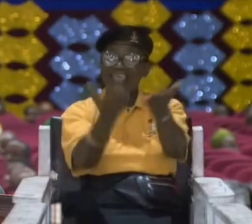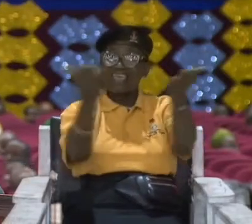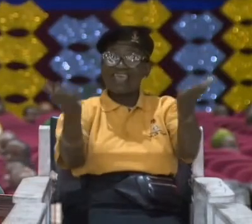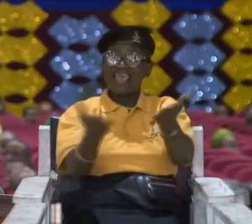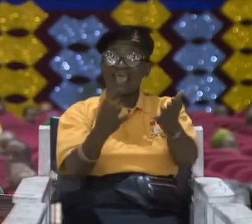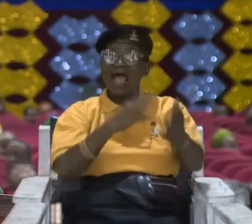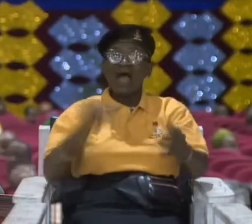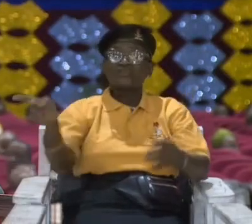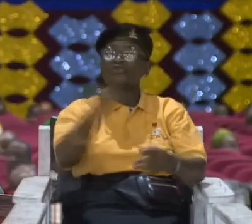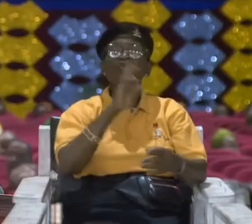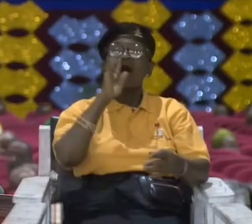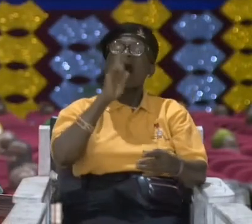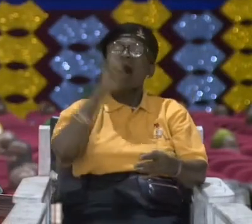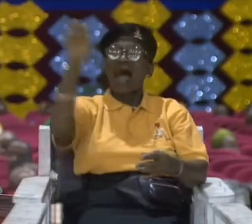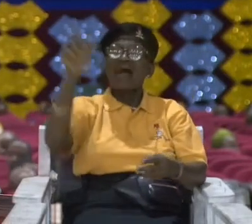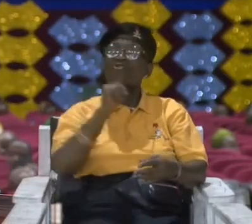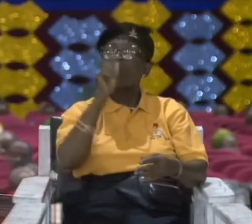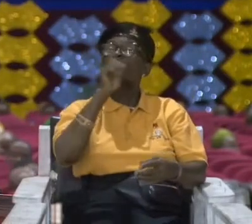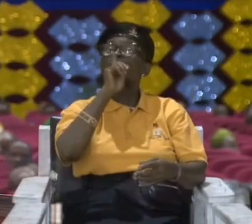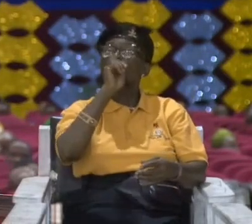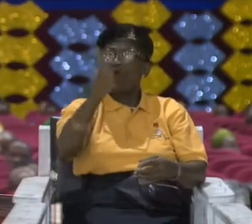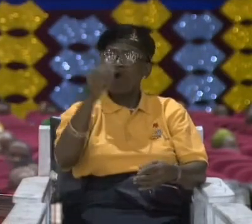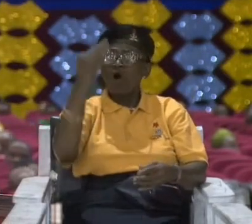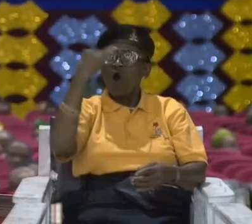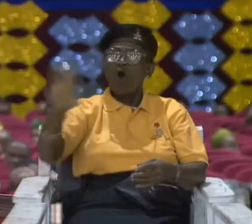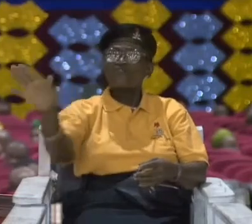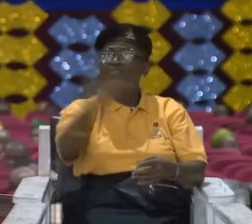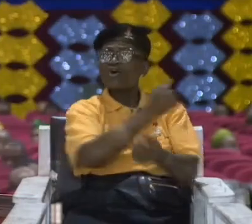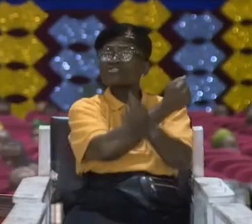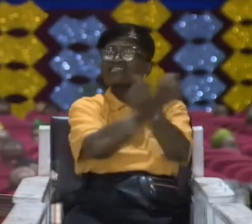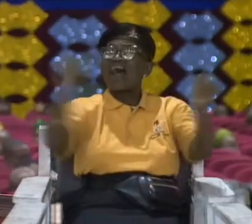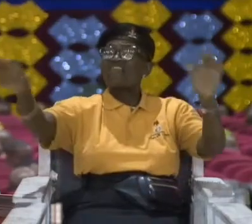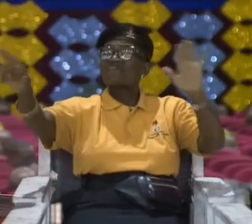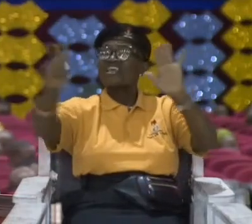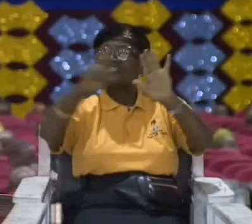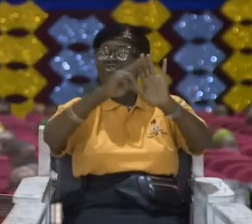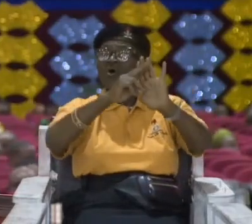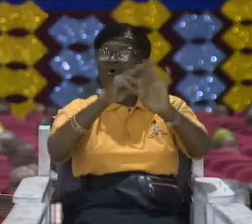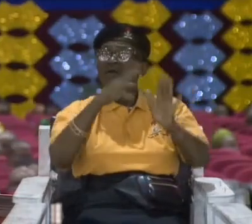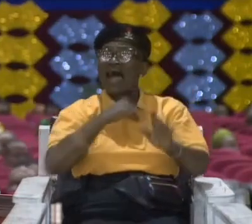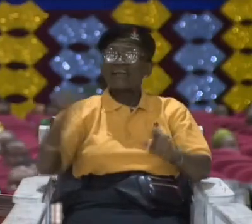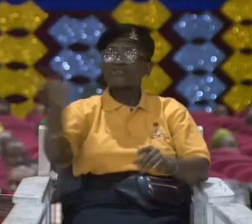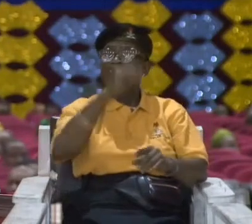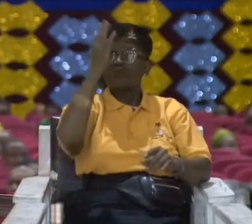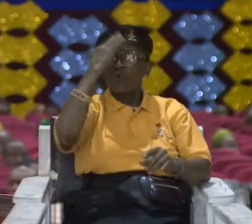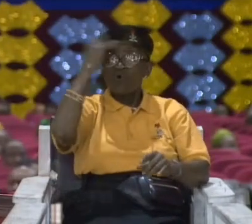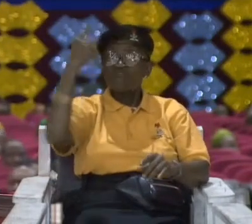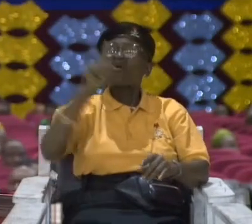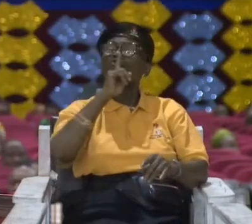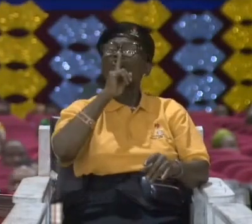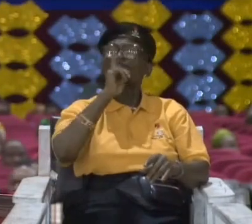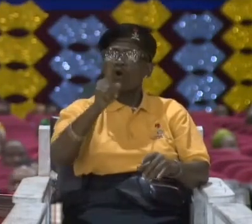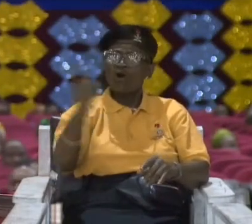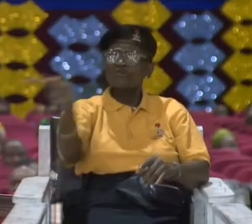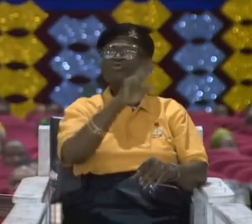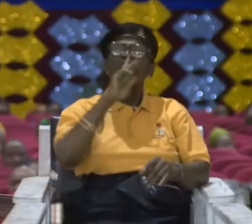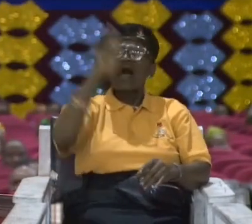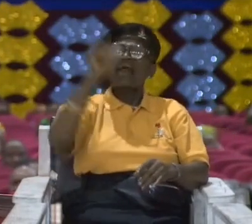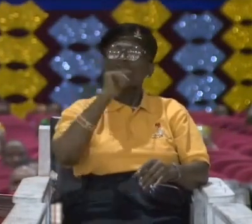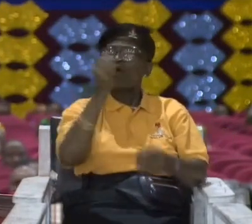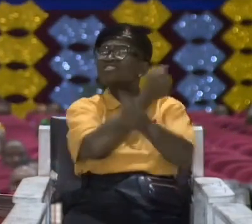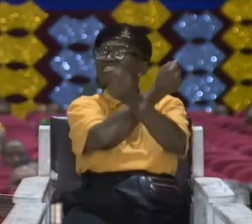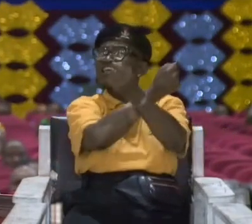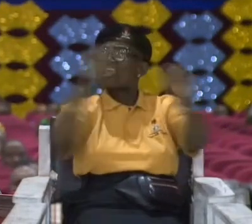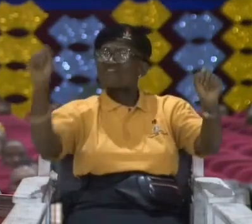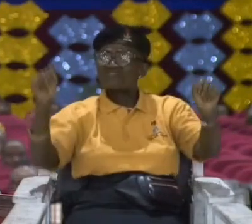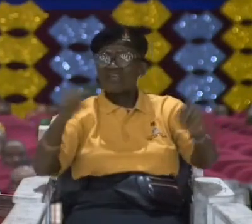and you are not sure of your salvation, or you know for sure you are not saved because you are still